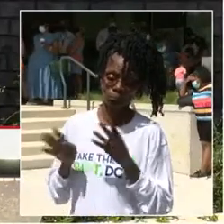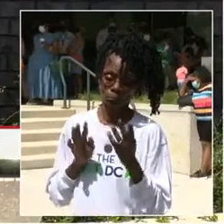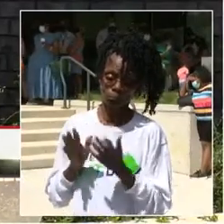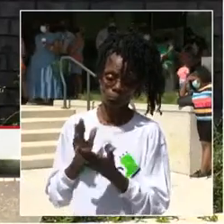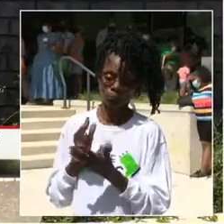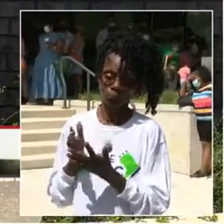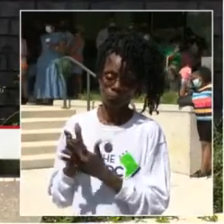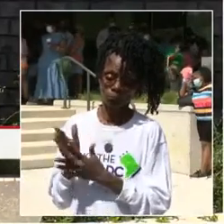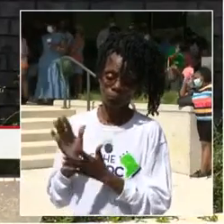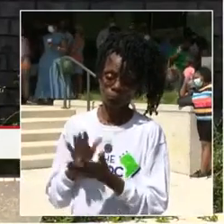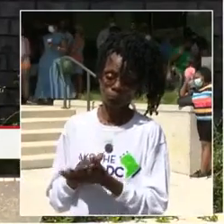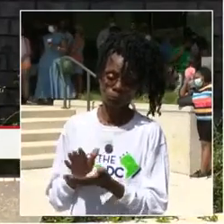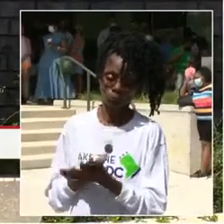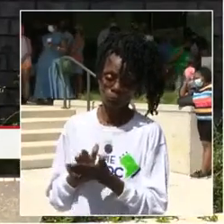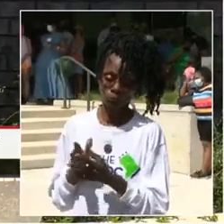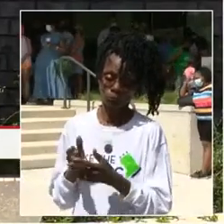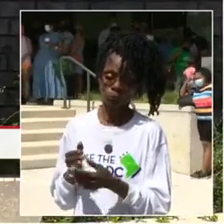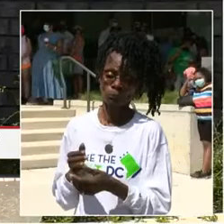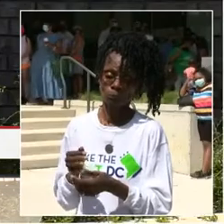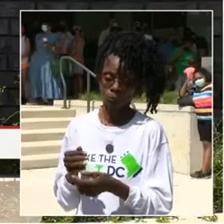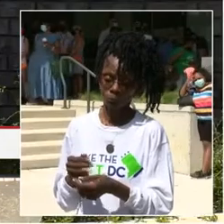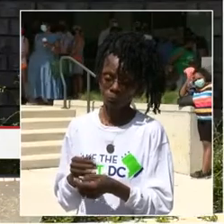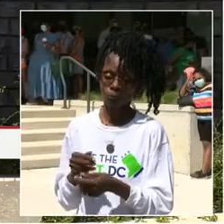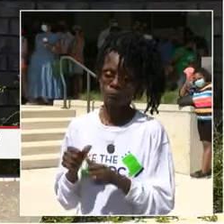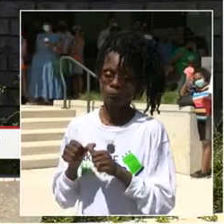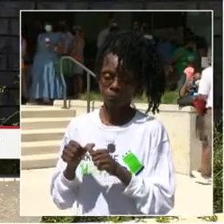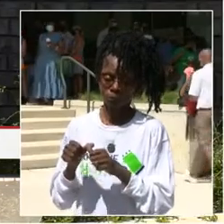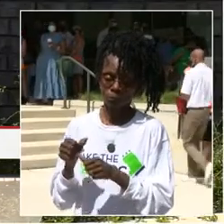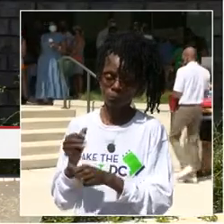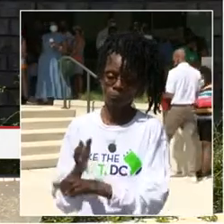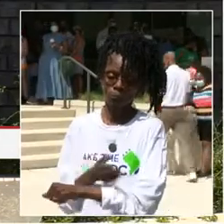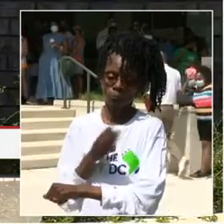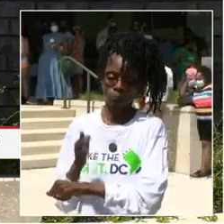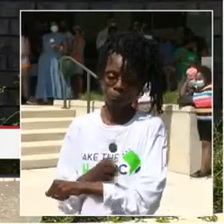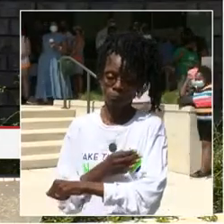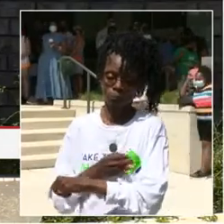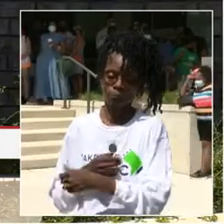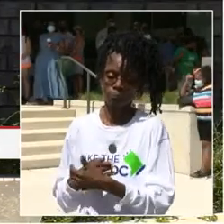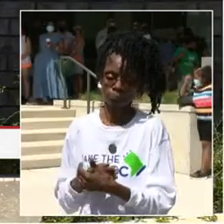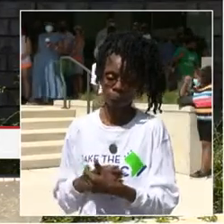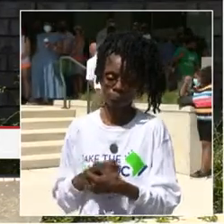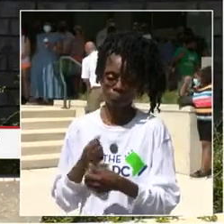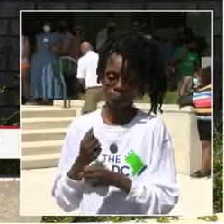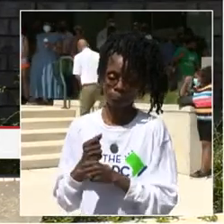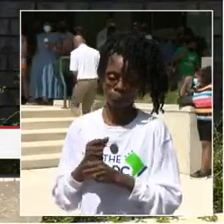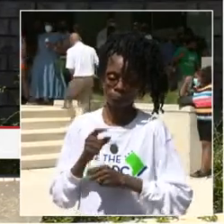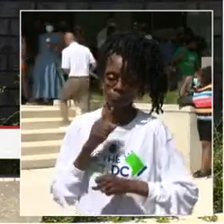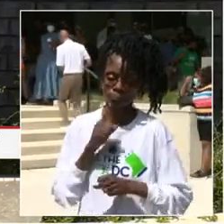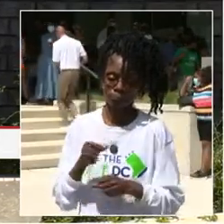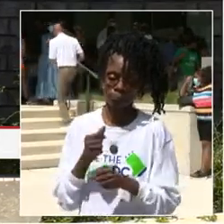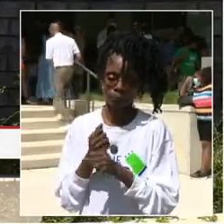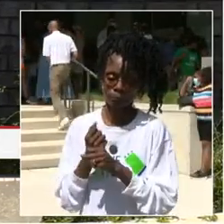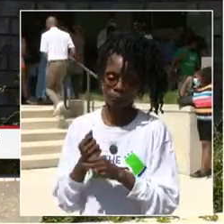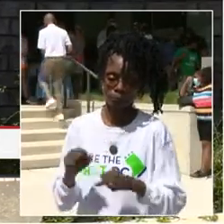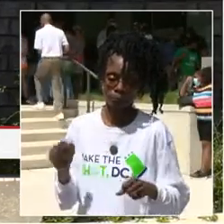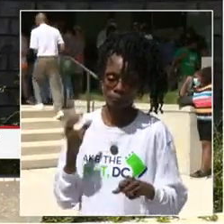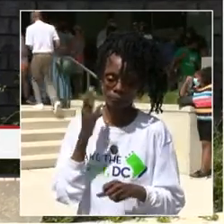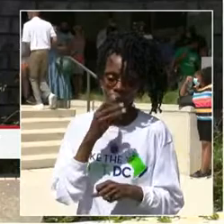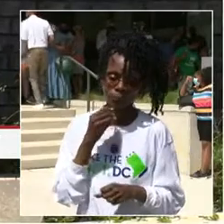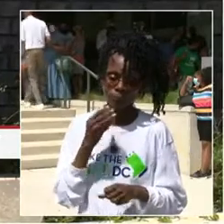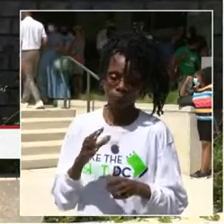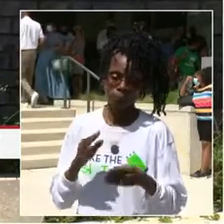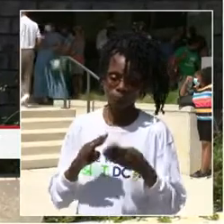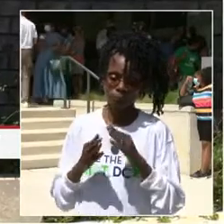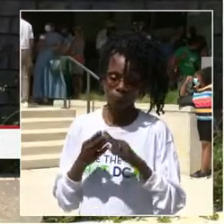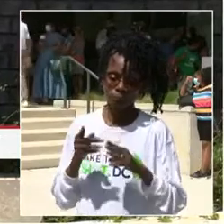will soon be a shining example of a safe, resilient, and community for all. So with that, I want to welcome to Shaw